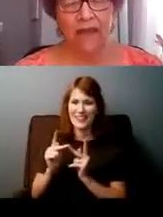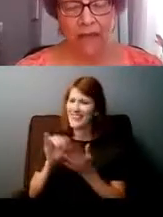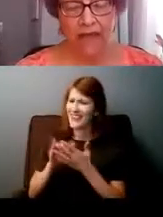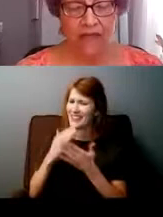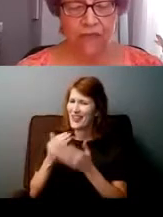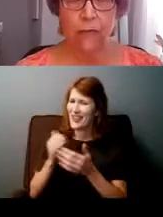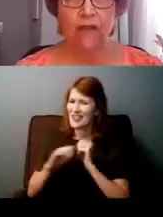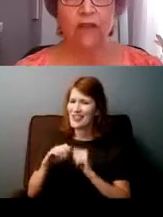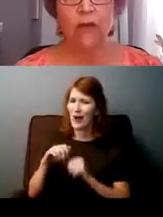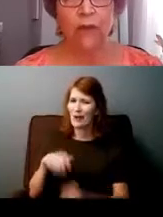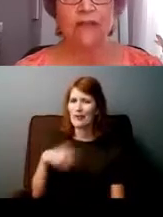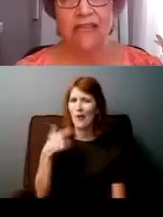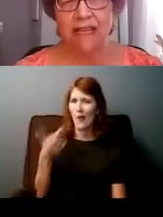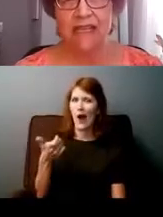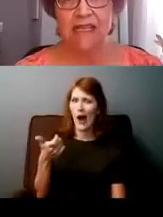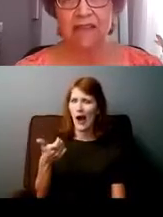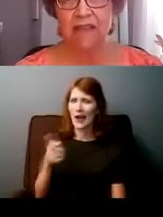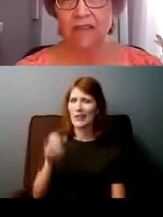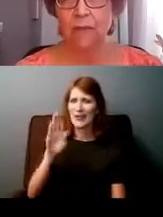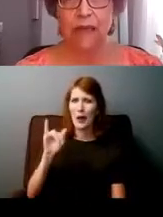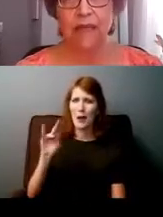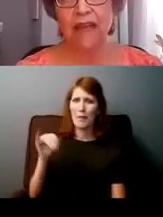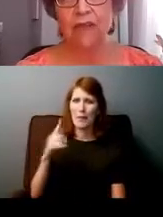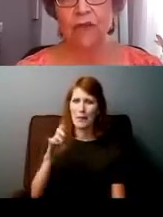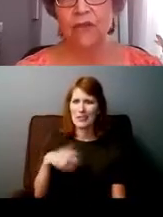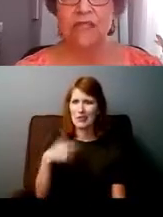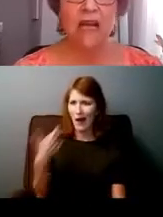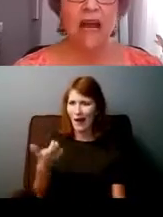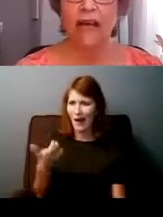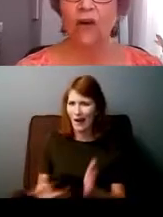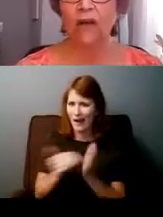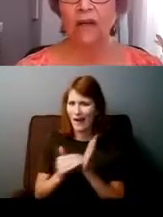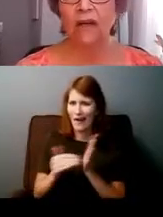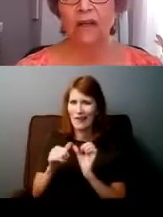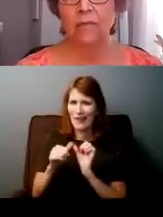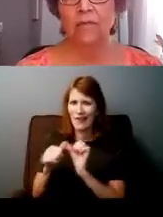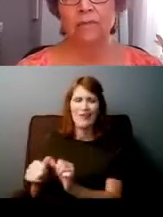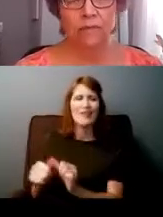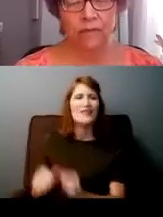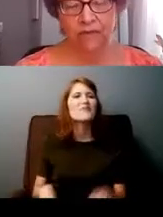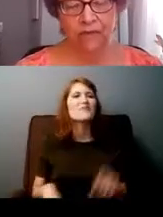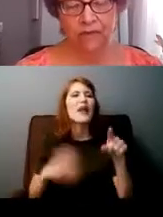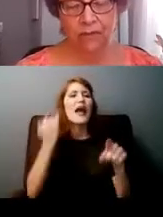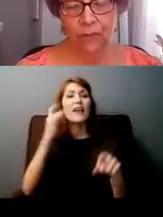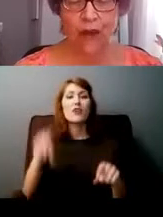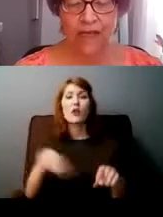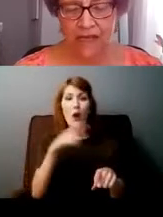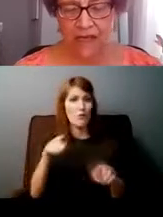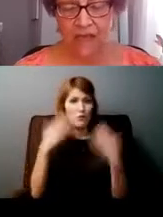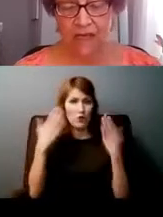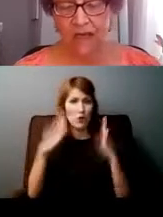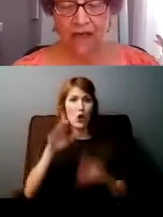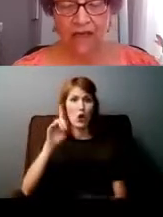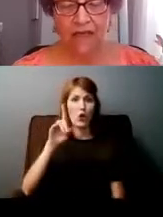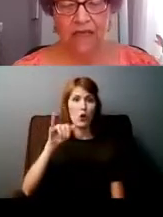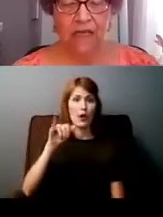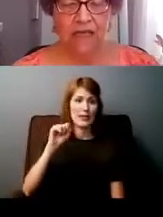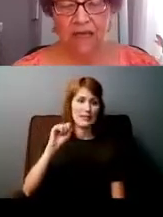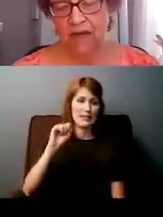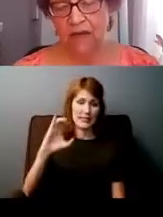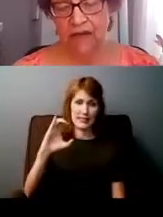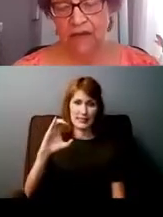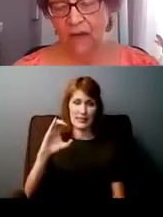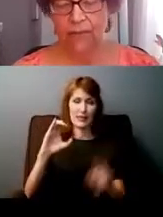If anybody's familiar with DISC, the behavioral style process, this